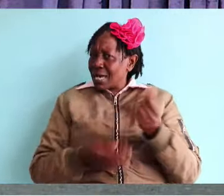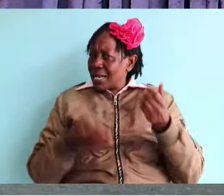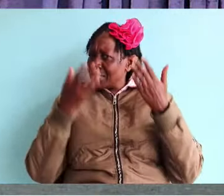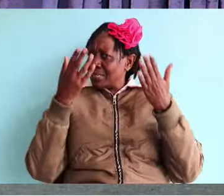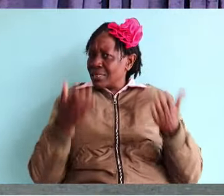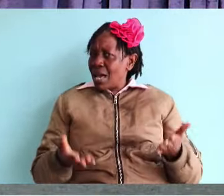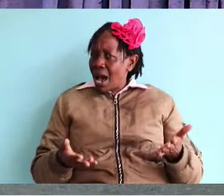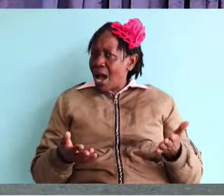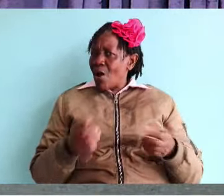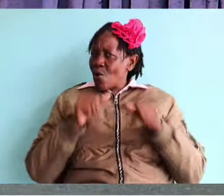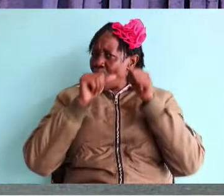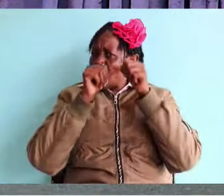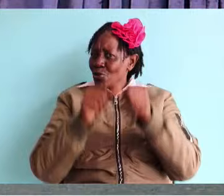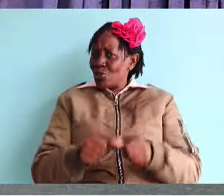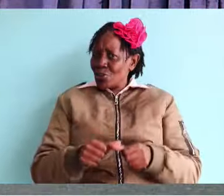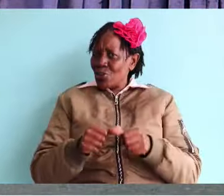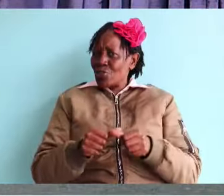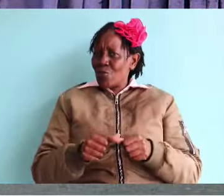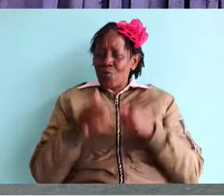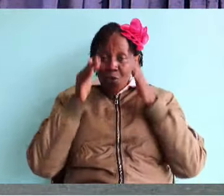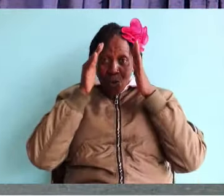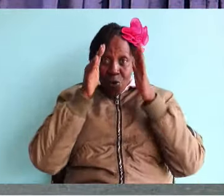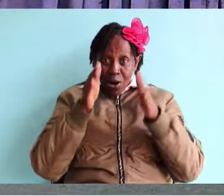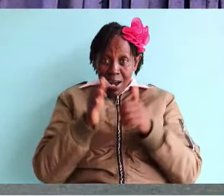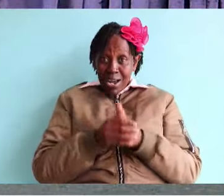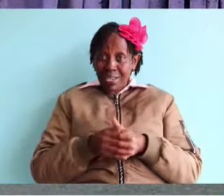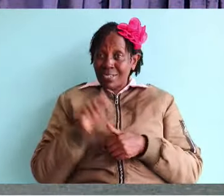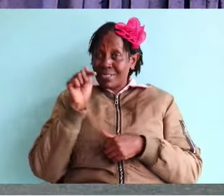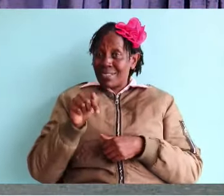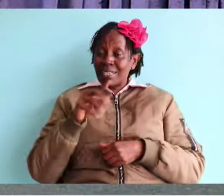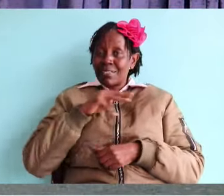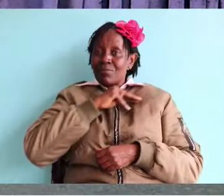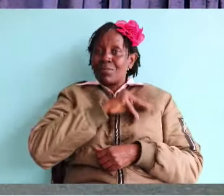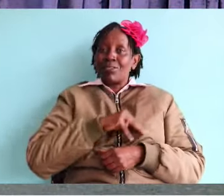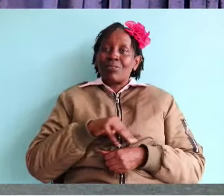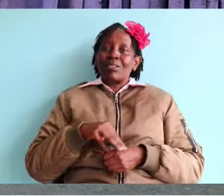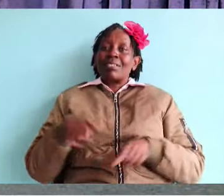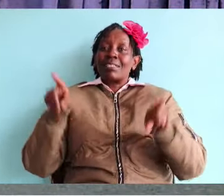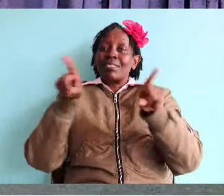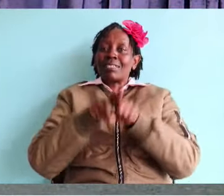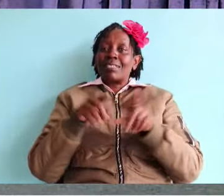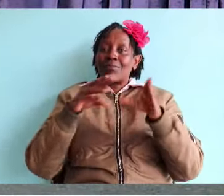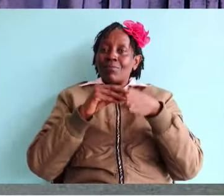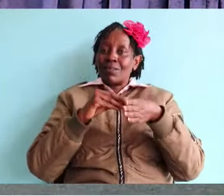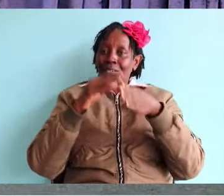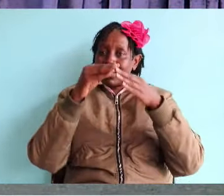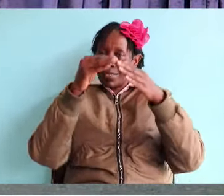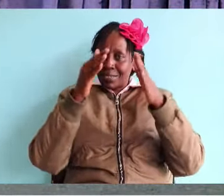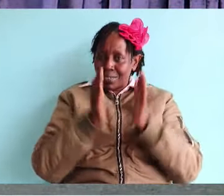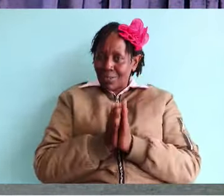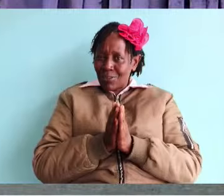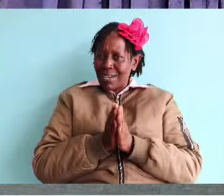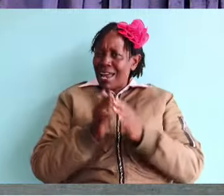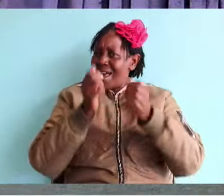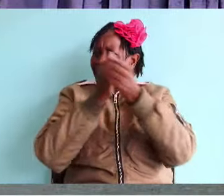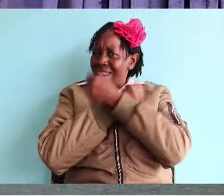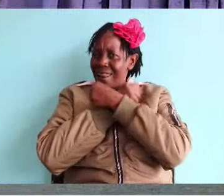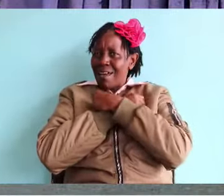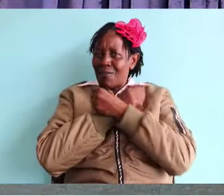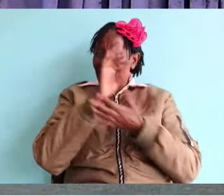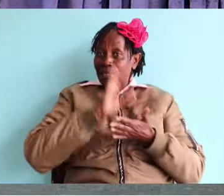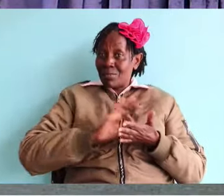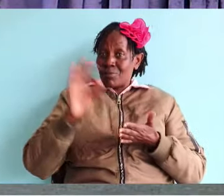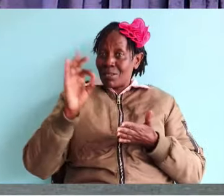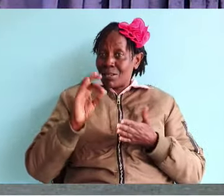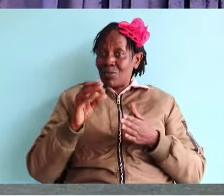to still continue to be focused on this mission like Gideon? I love this spirit of Gideon, that he